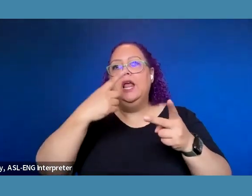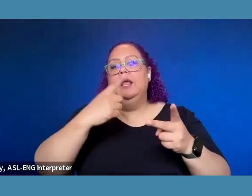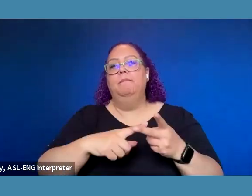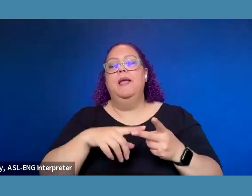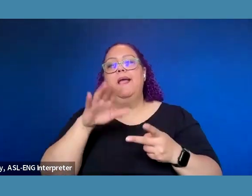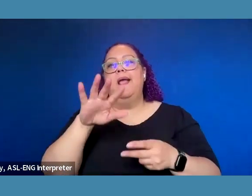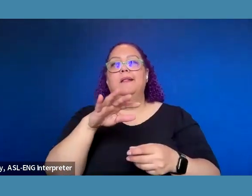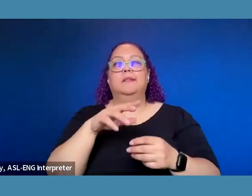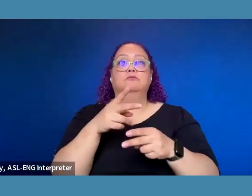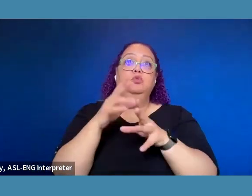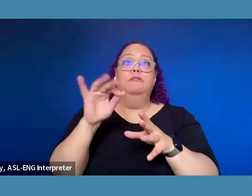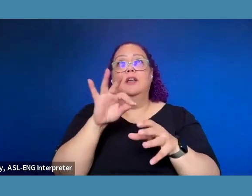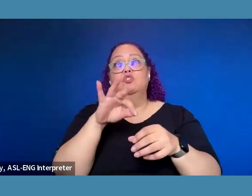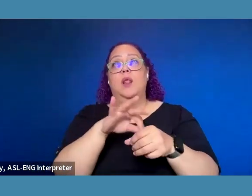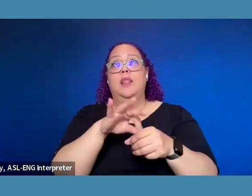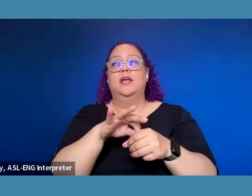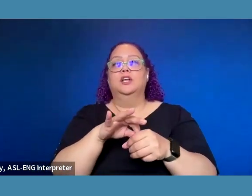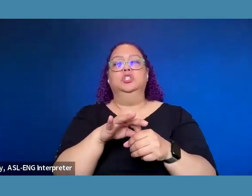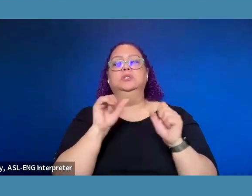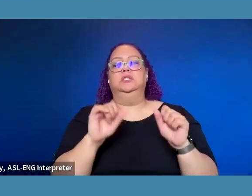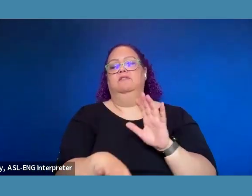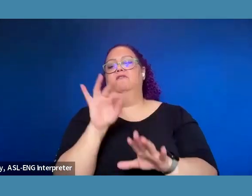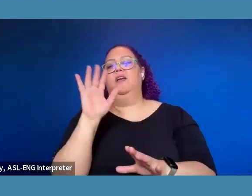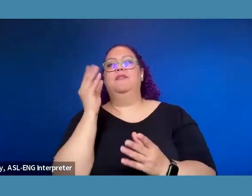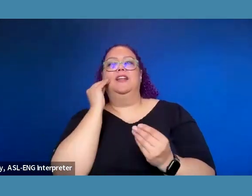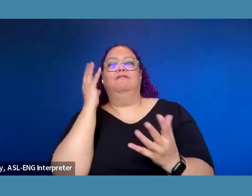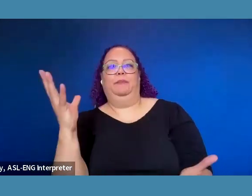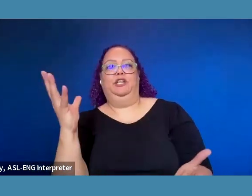is. I forgot to mention that earlier.